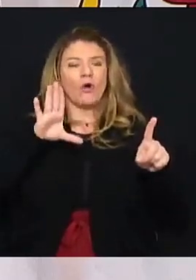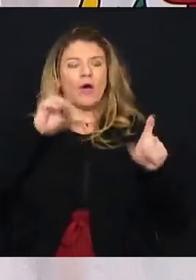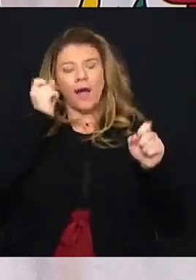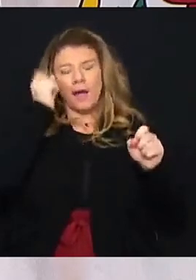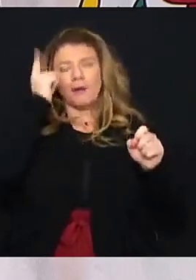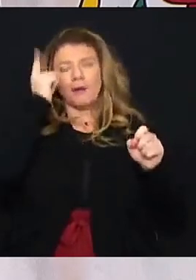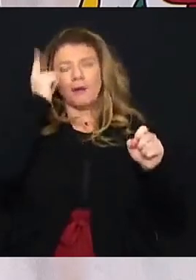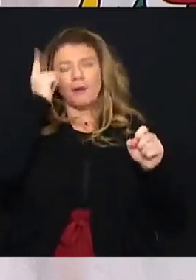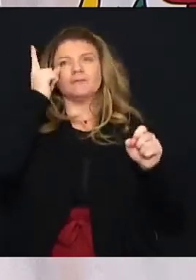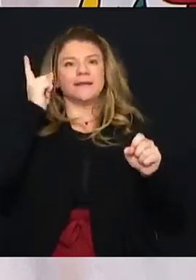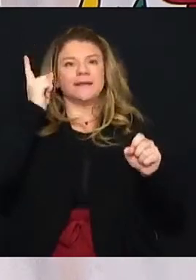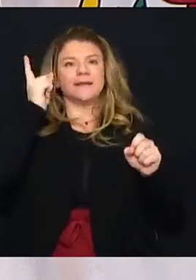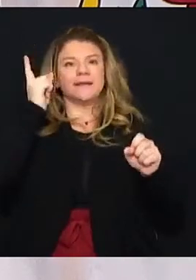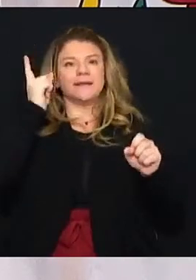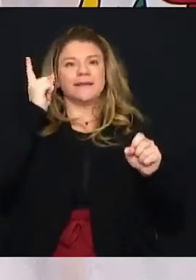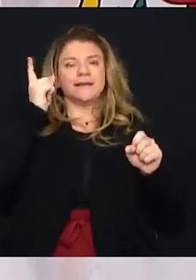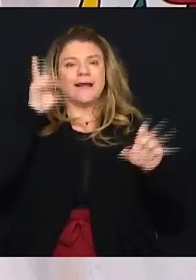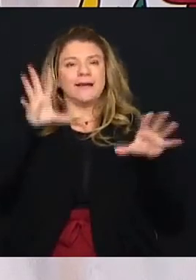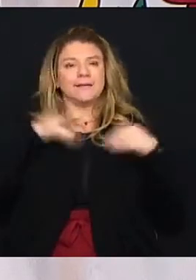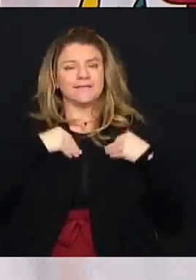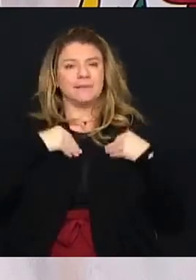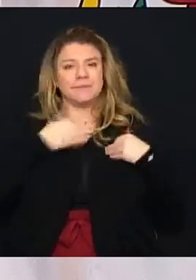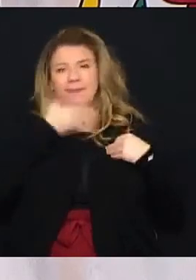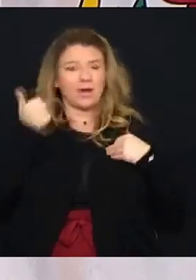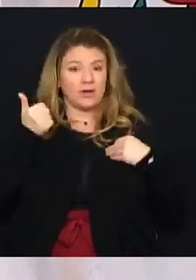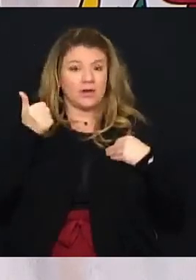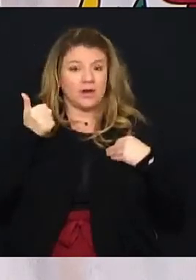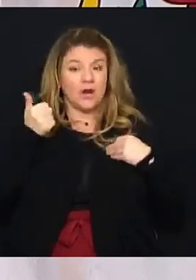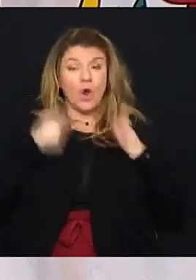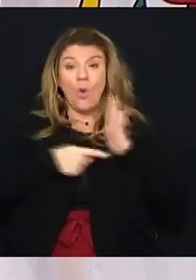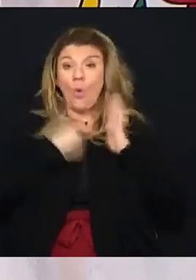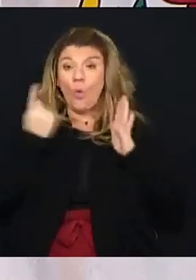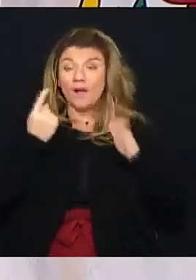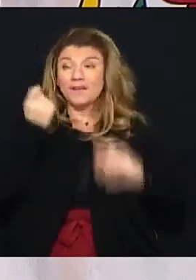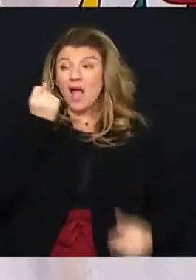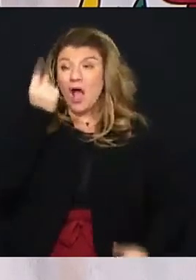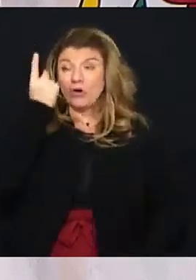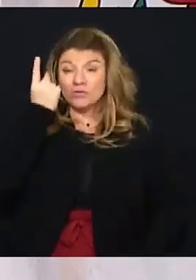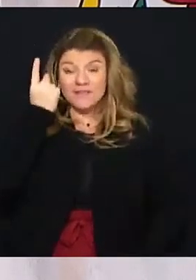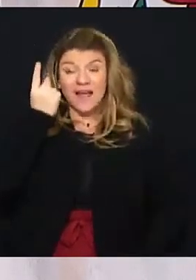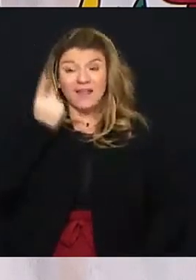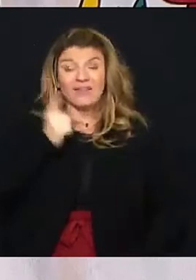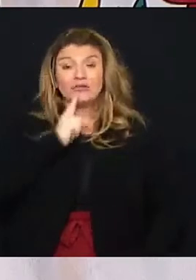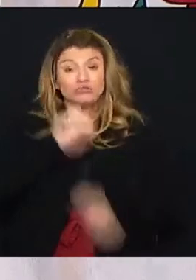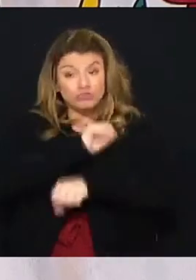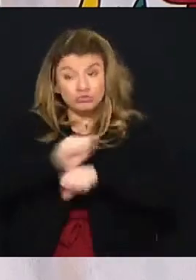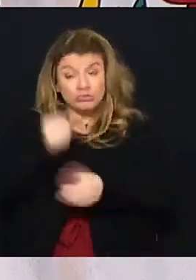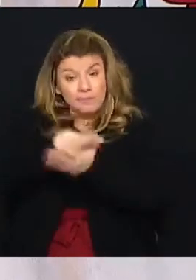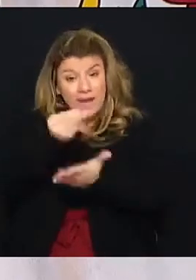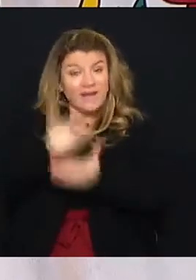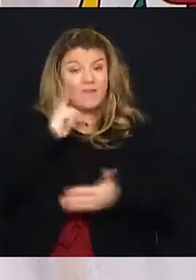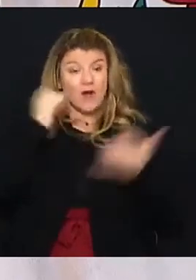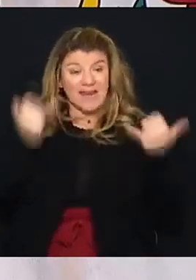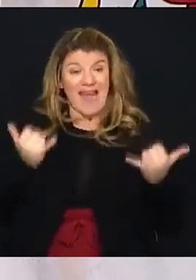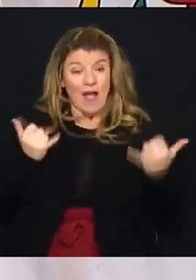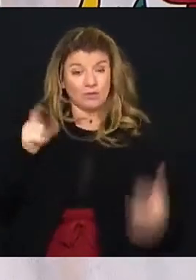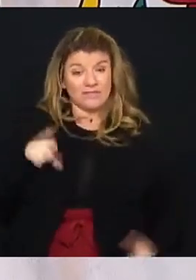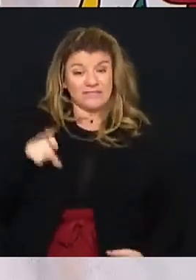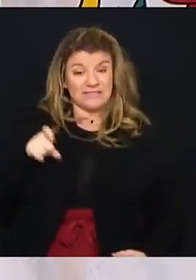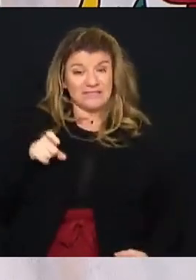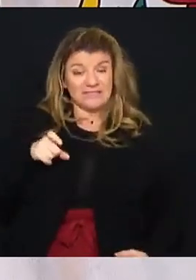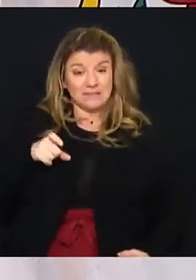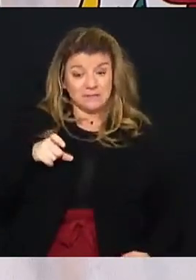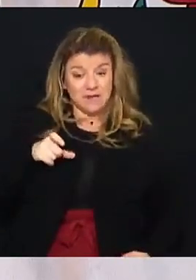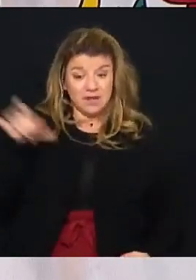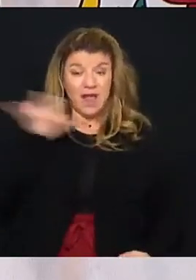lot better way, you know, because once they understand there is real money there for immediate need, you know, just